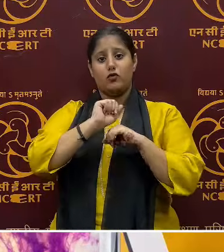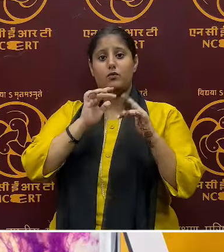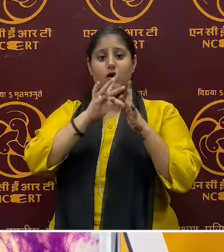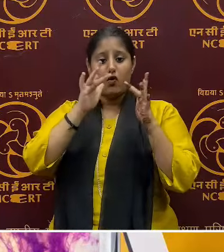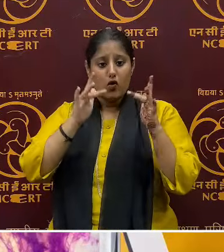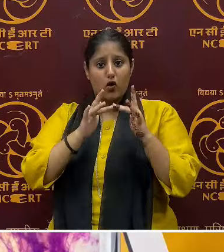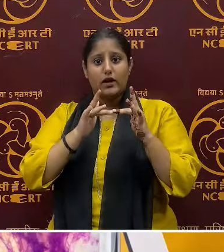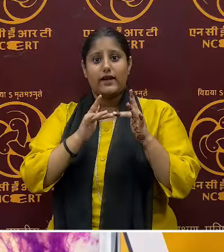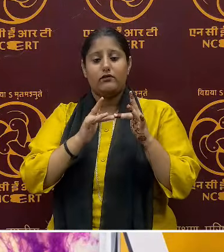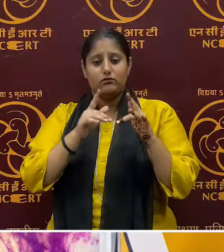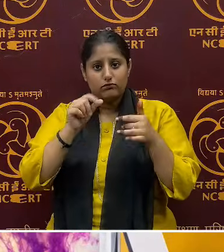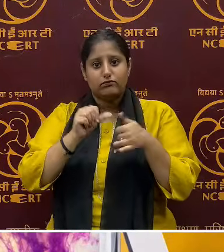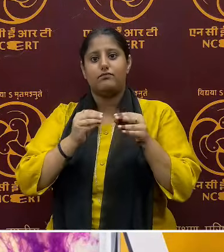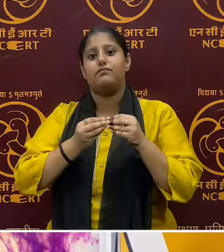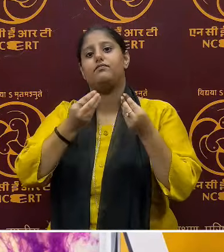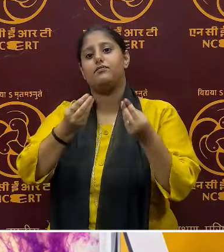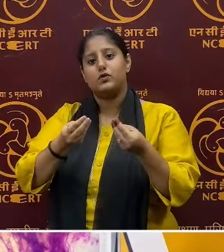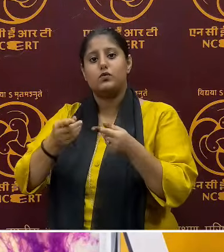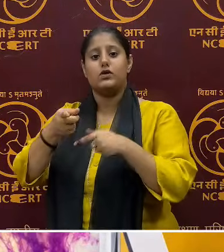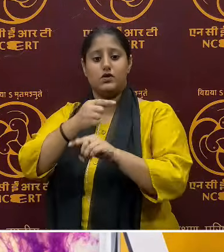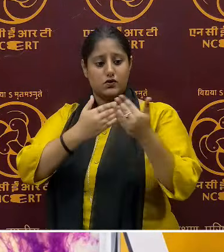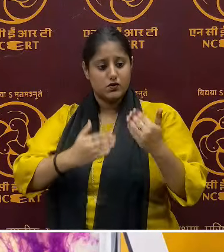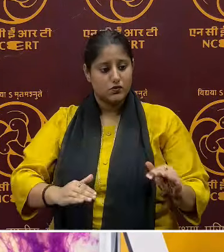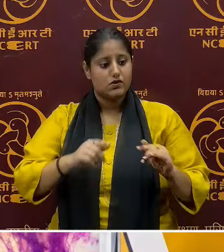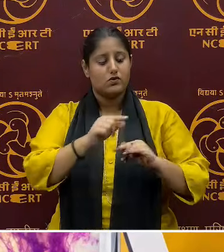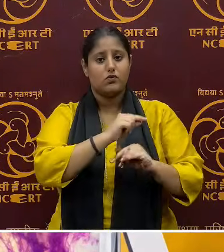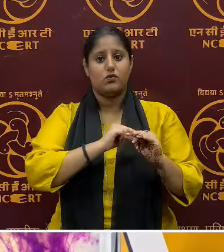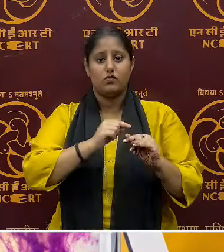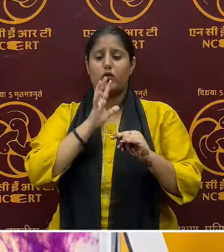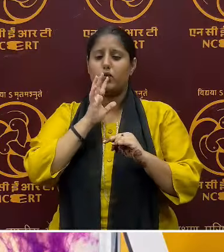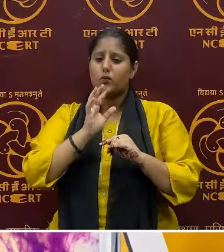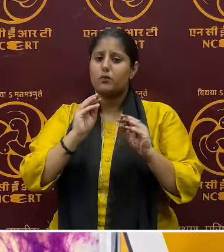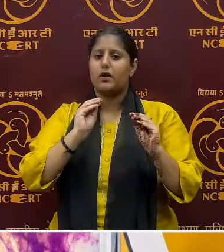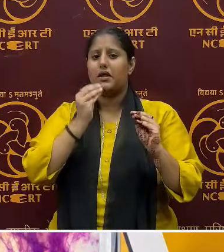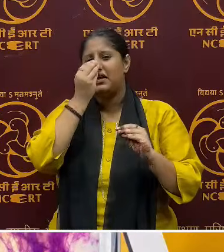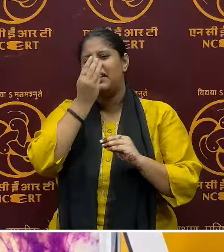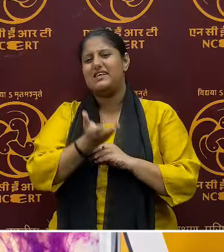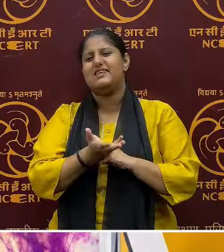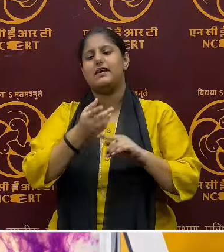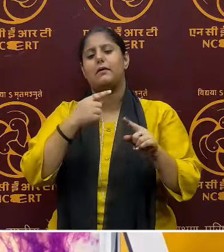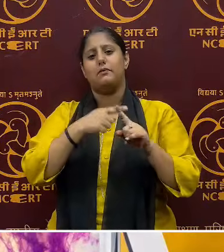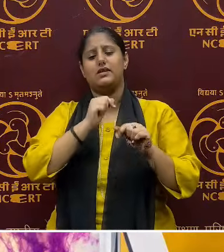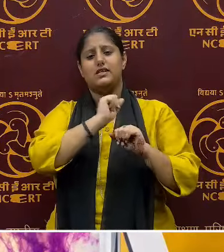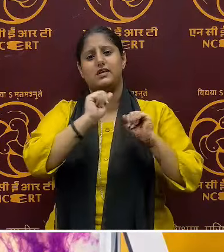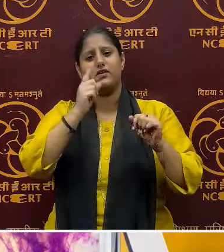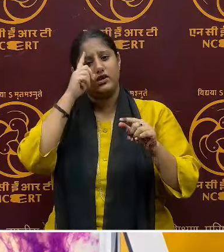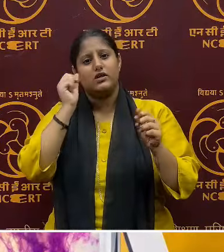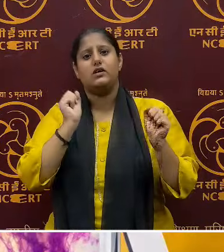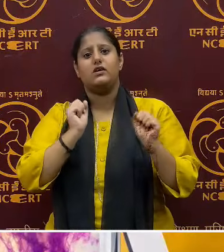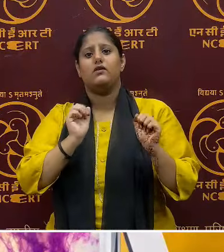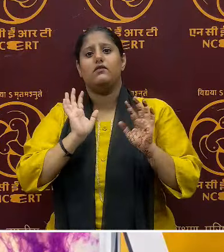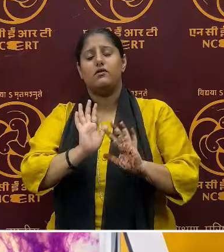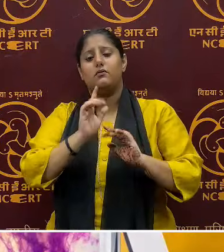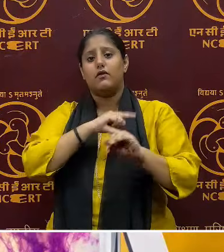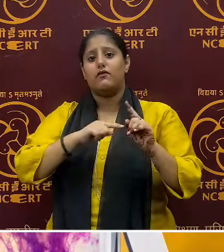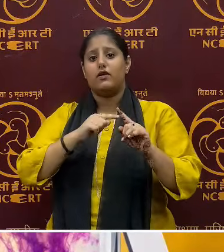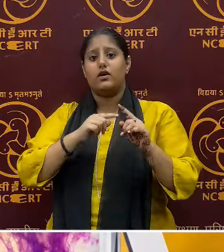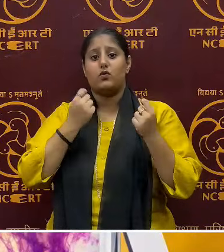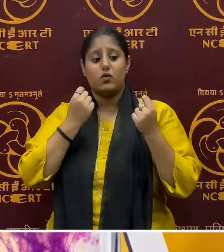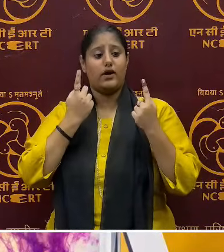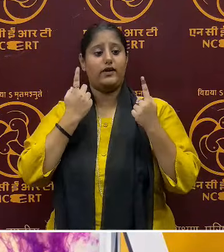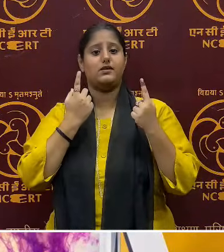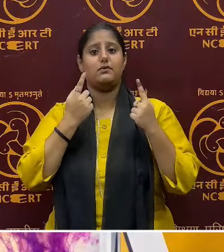access to the virtual labs to those students, so it will be very easy and convenient for them to understand those